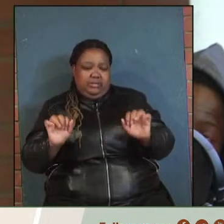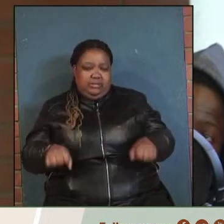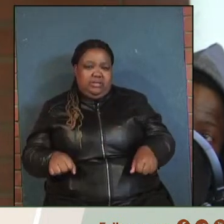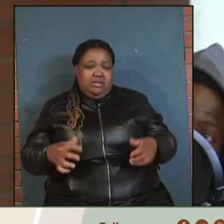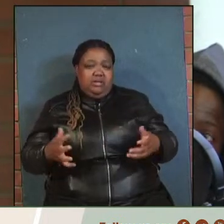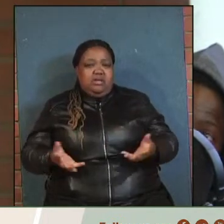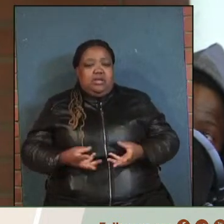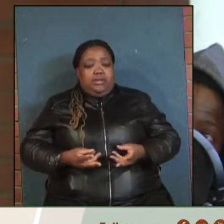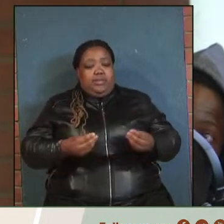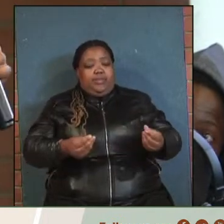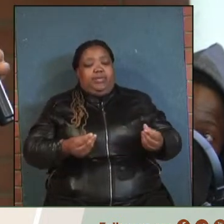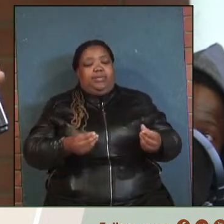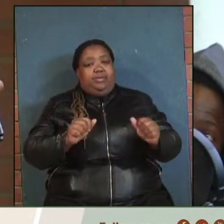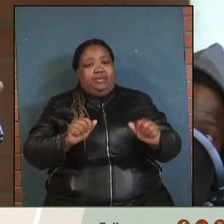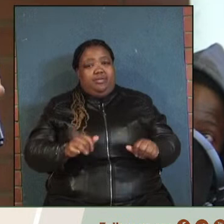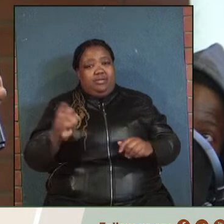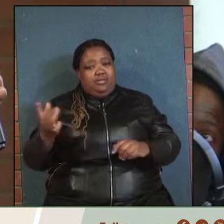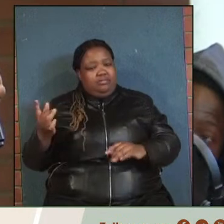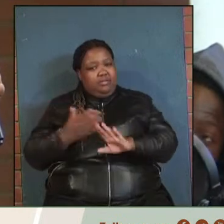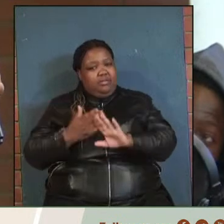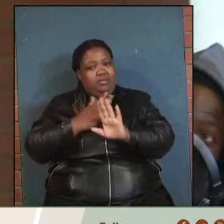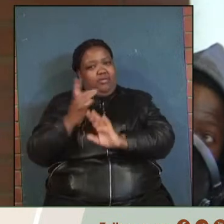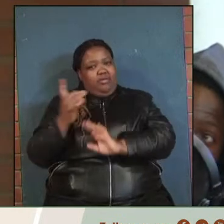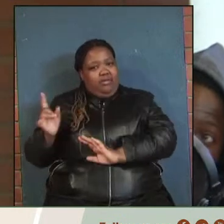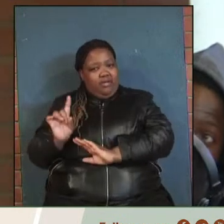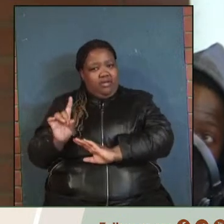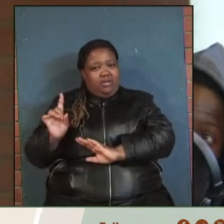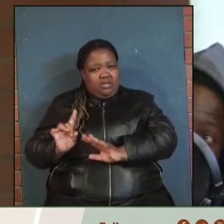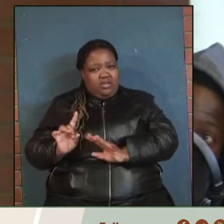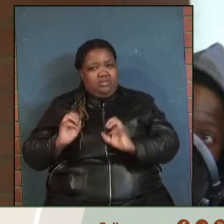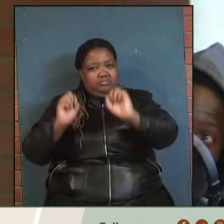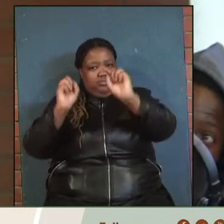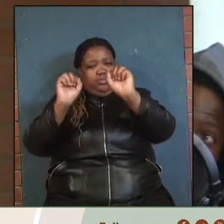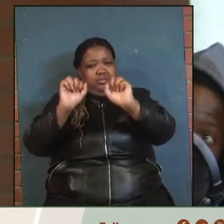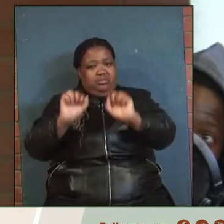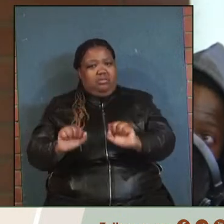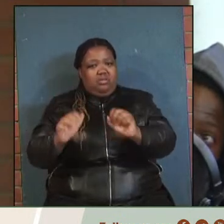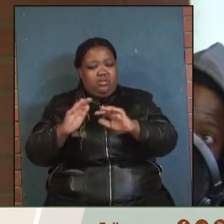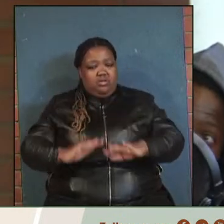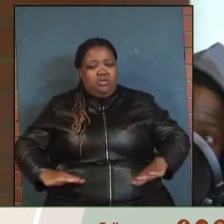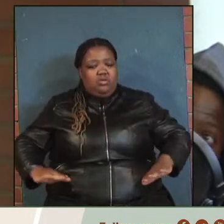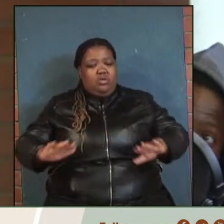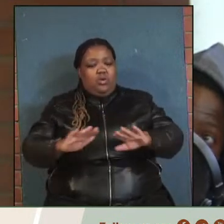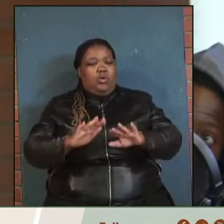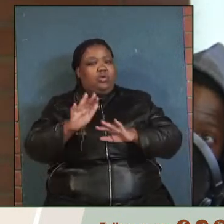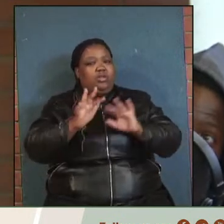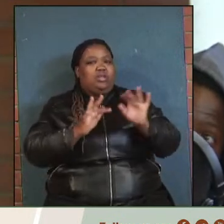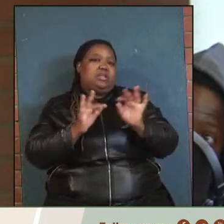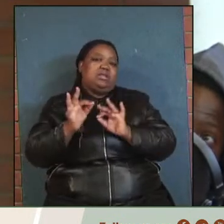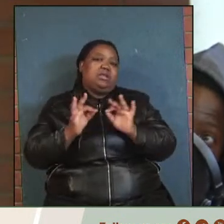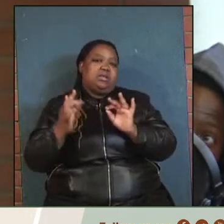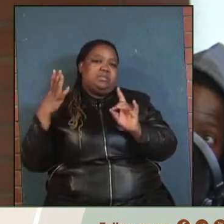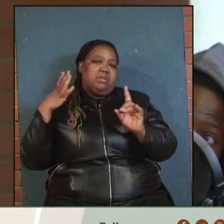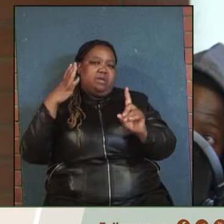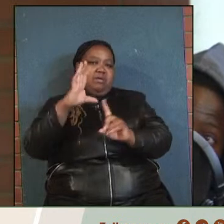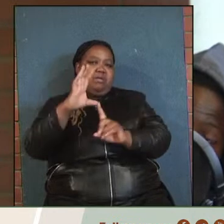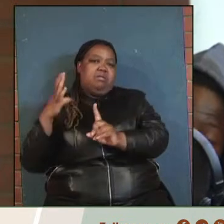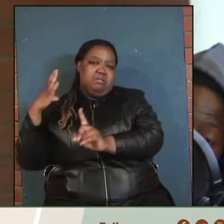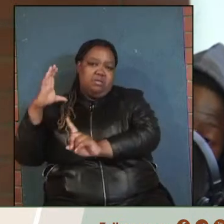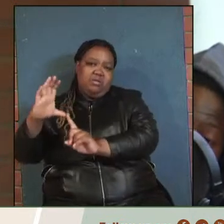my fellow honorables have said, we all had each part to explain. Thank